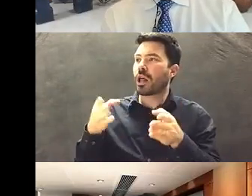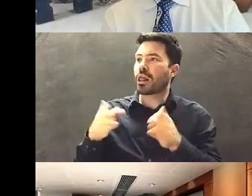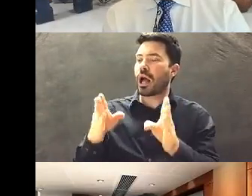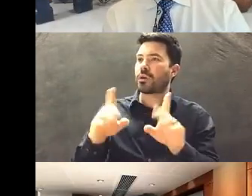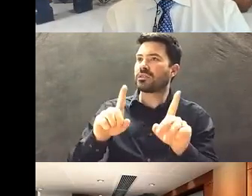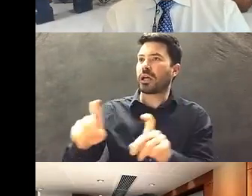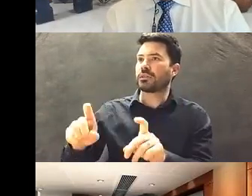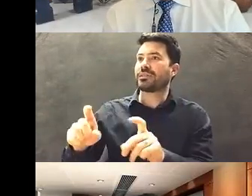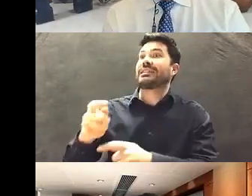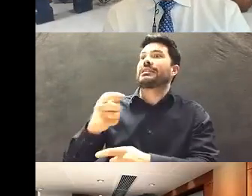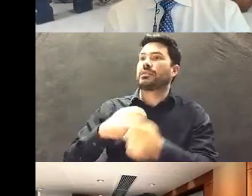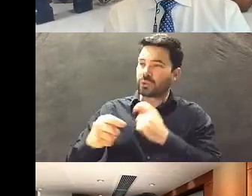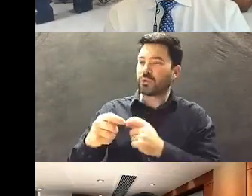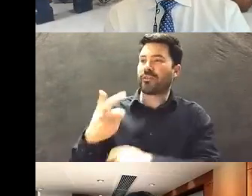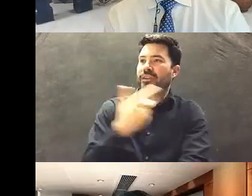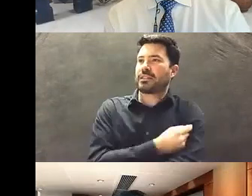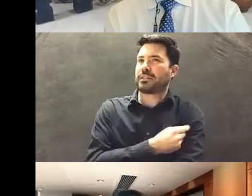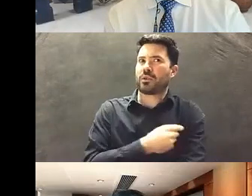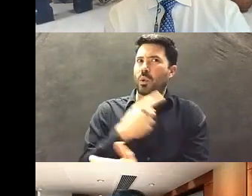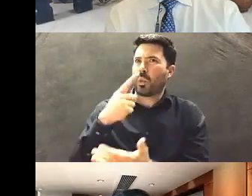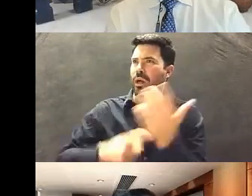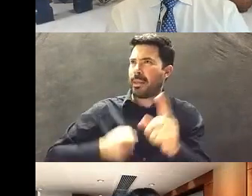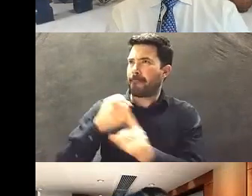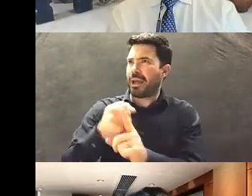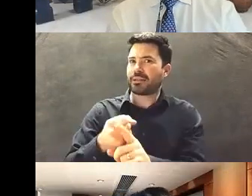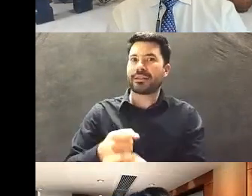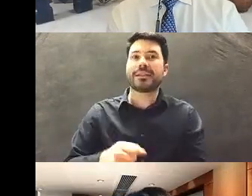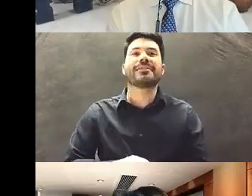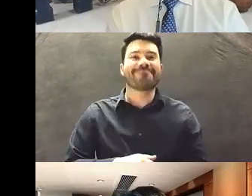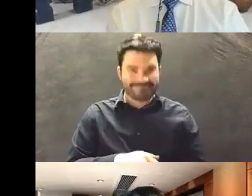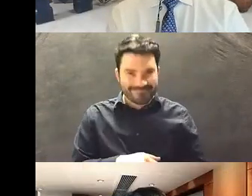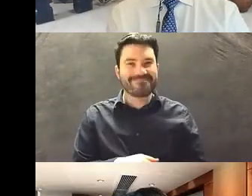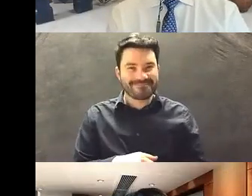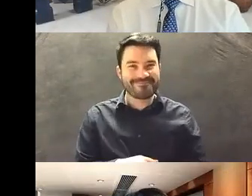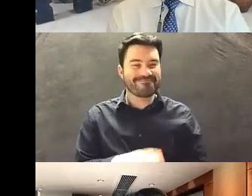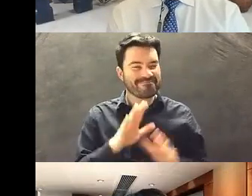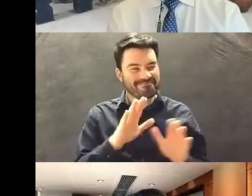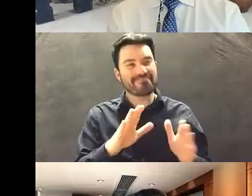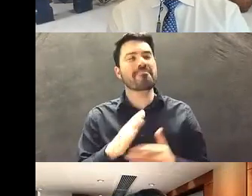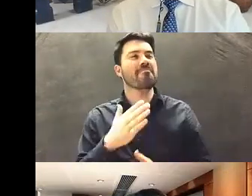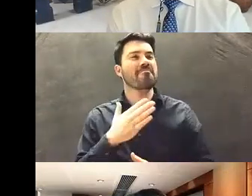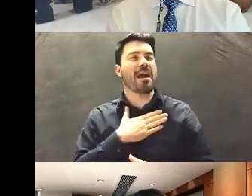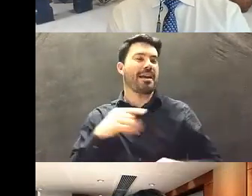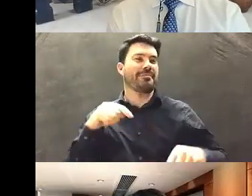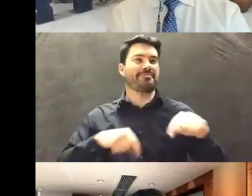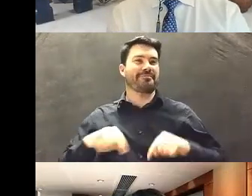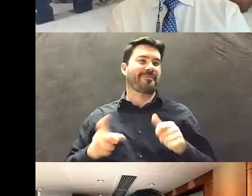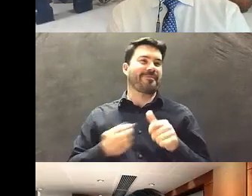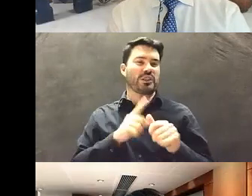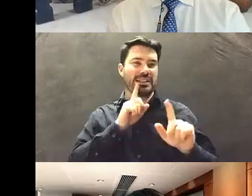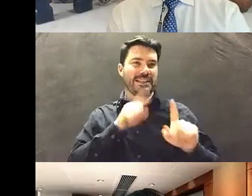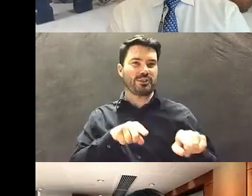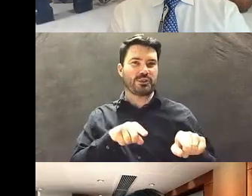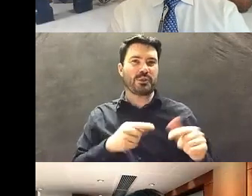of vaccination? Yeah, I think we're going to go back to my original answer with regards to waiting